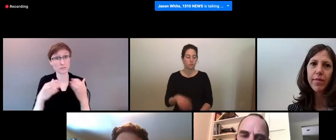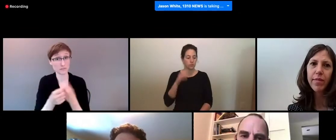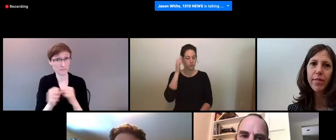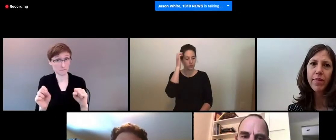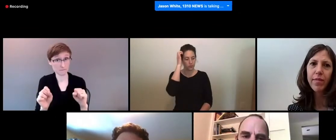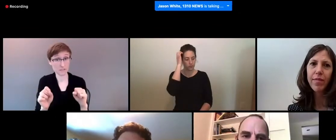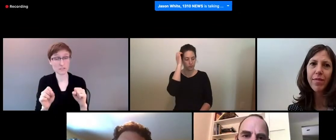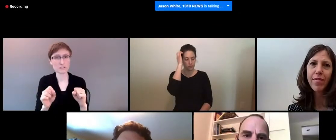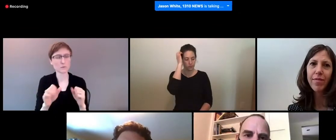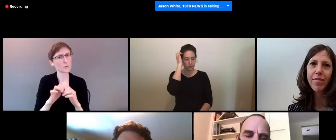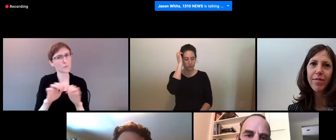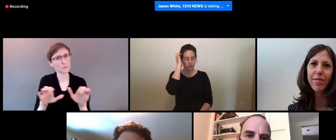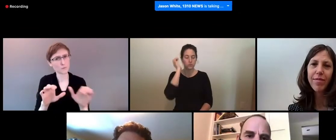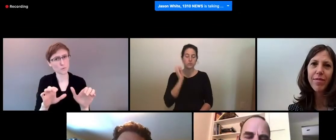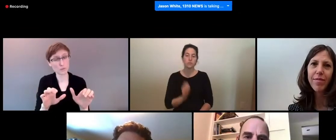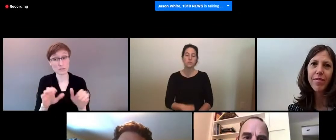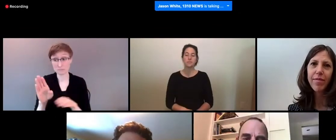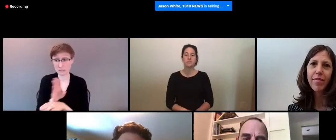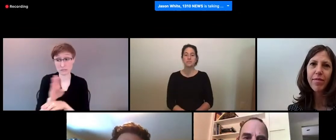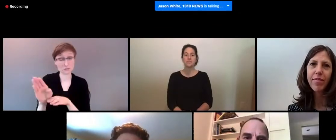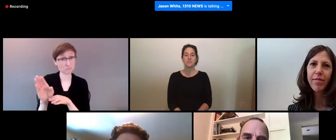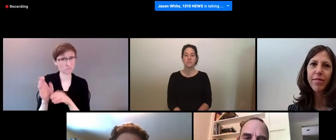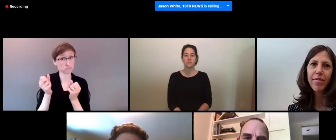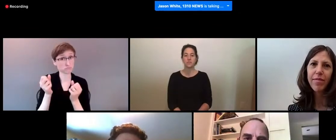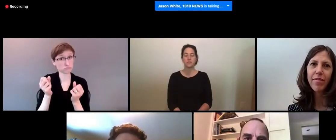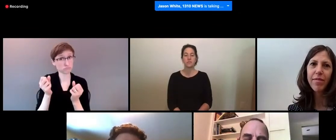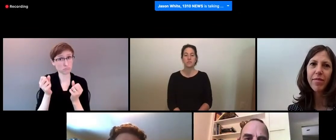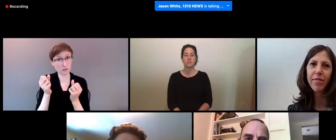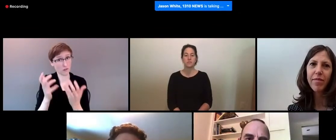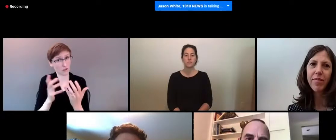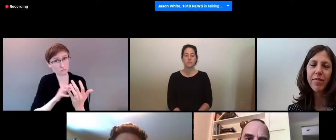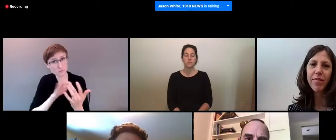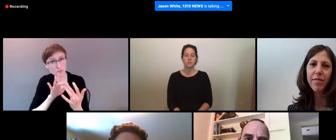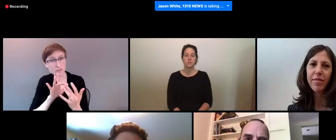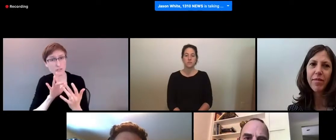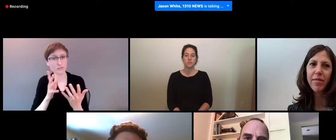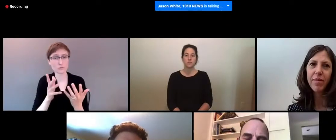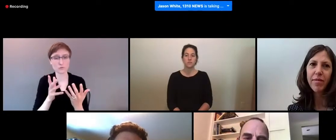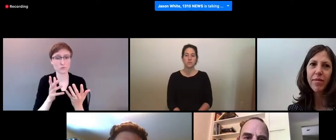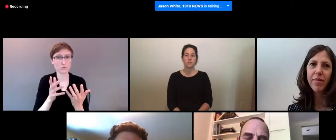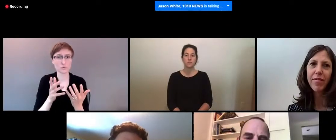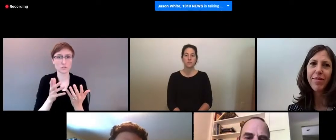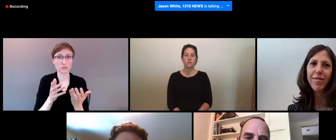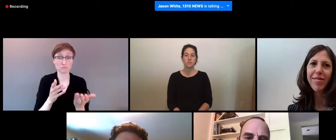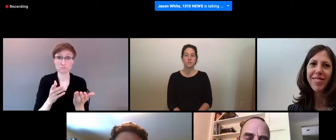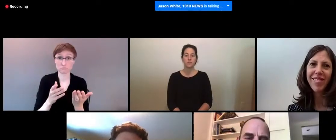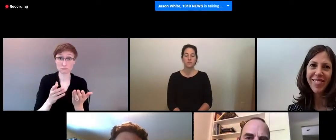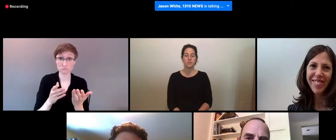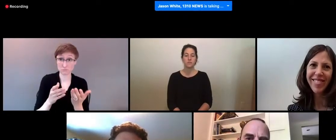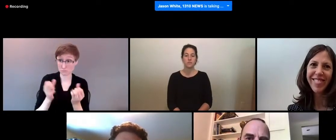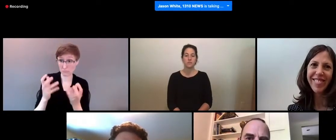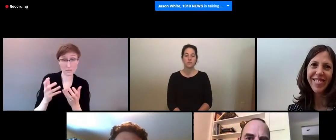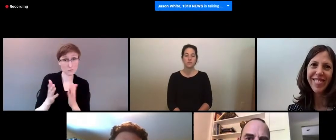lot of uptake from businesses? Do you have any sort of sense of how much demand there's been for that help?